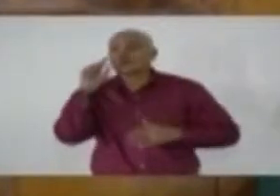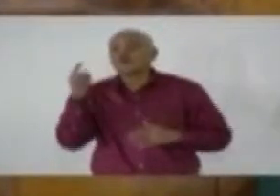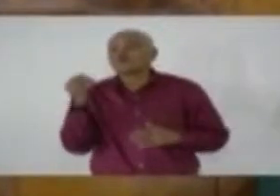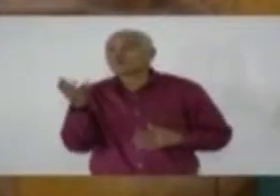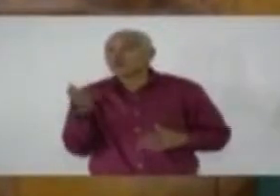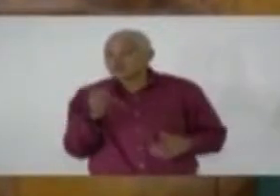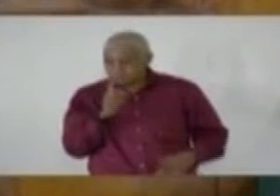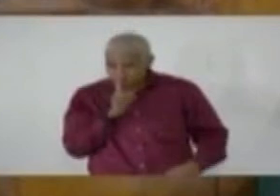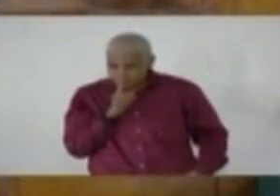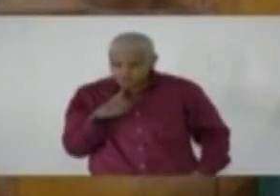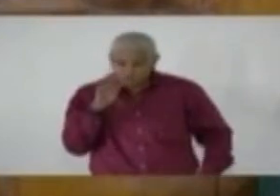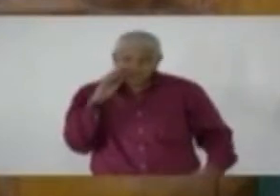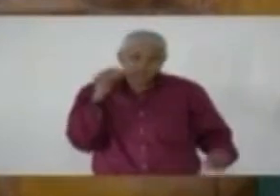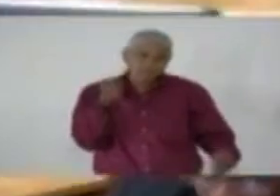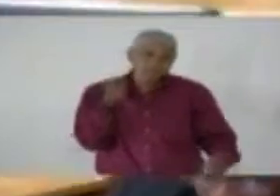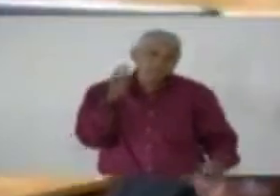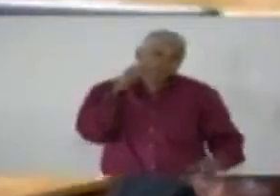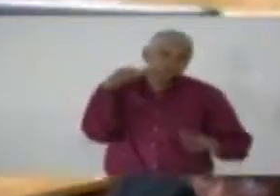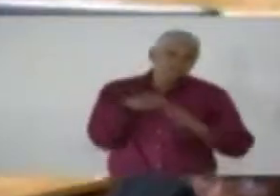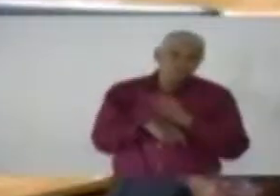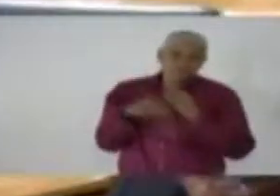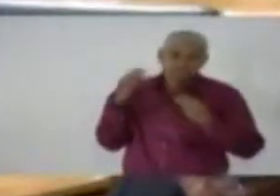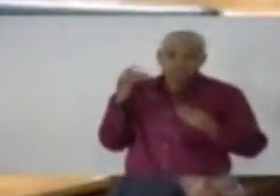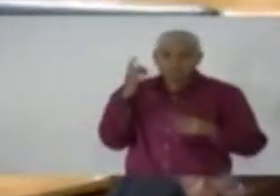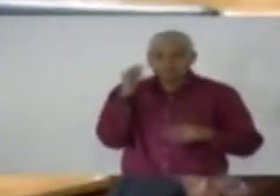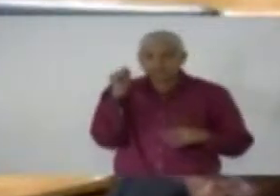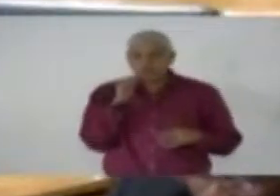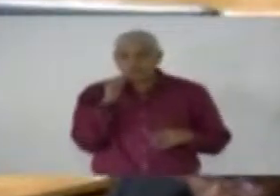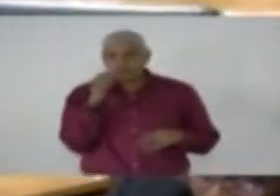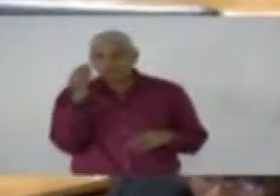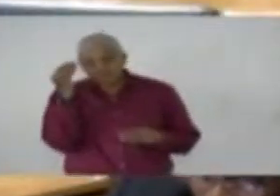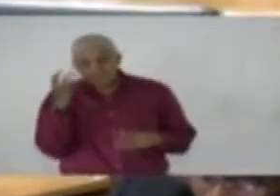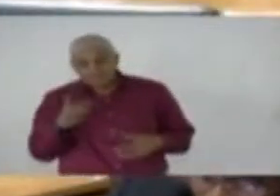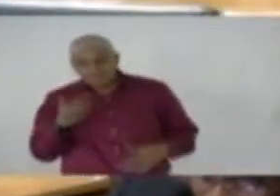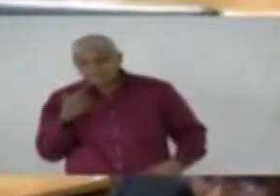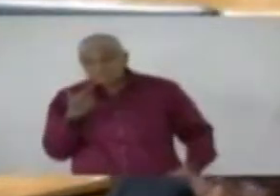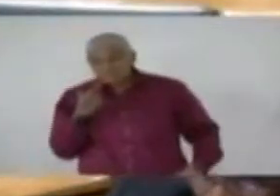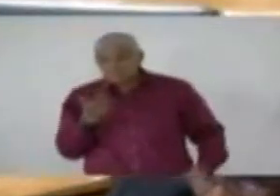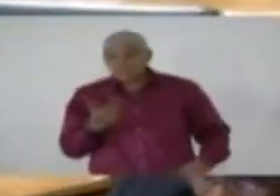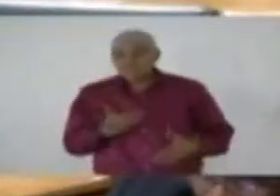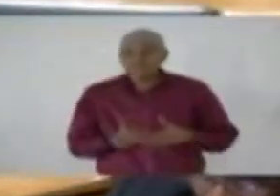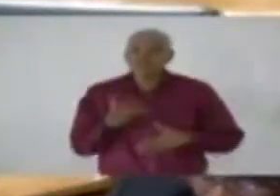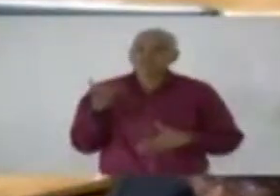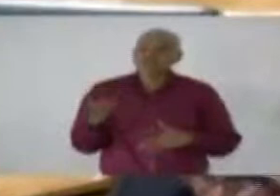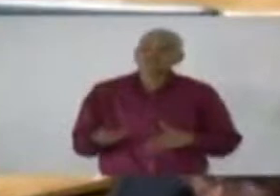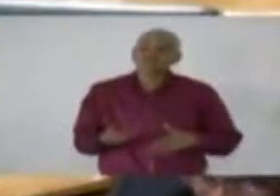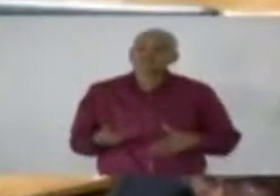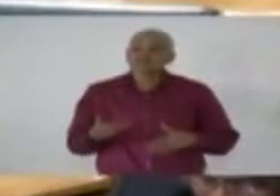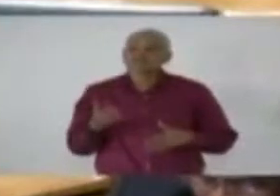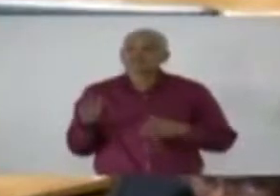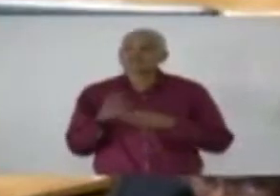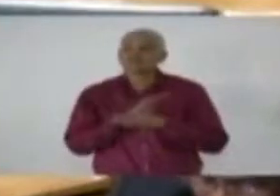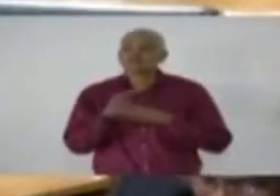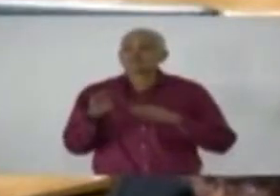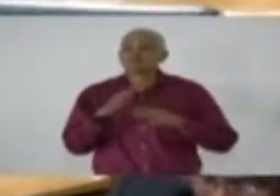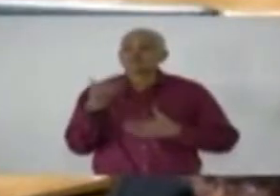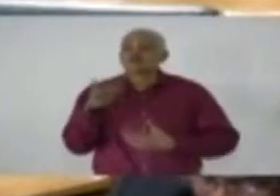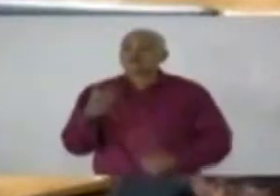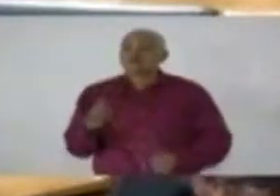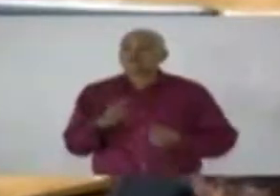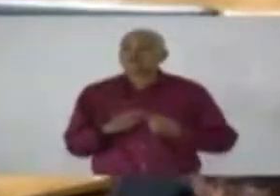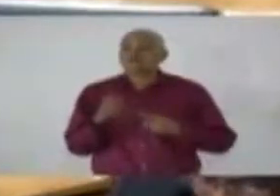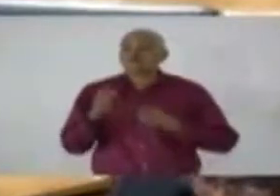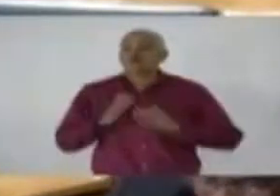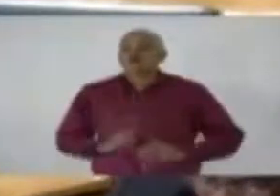revenues. I'm going to give you a little insight because a bird pinched me and tell me, say, the next business confidence and